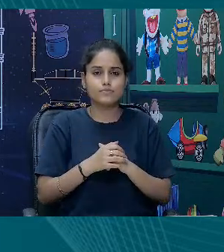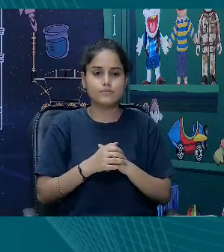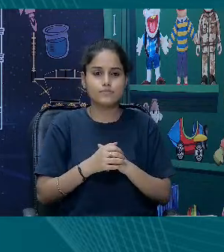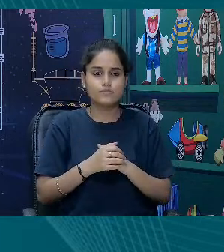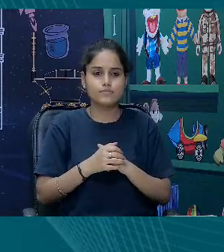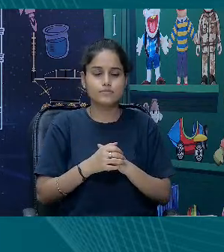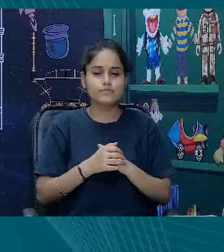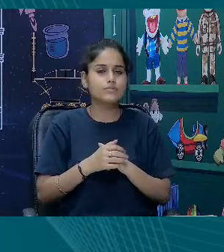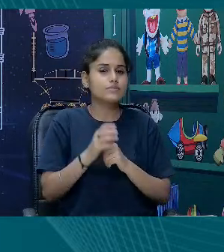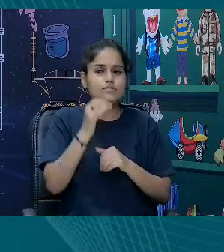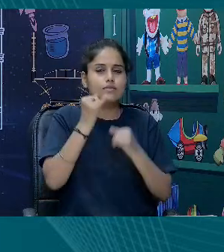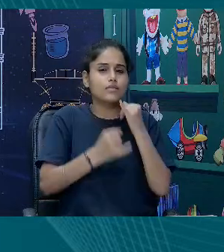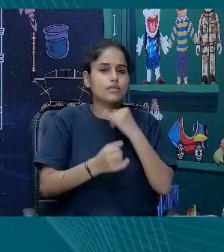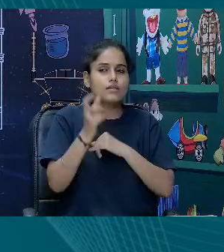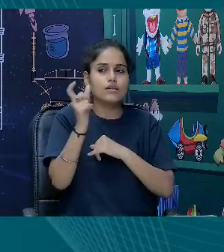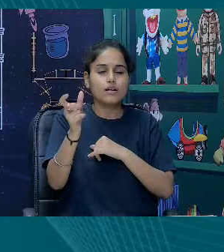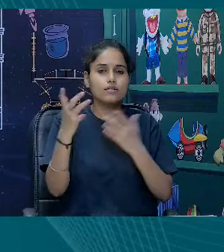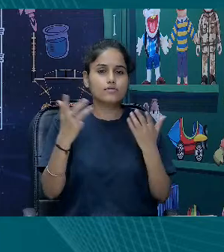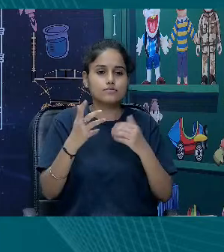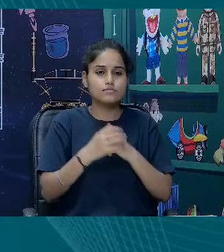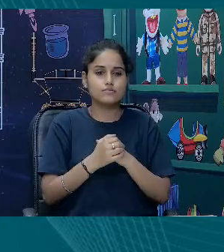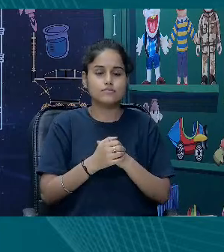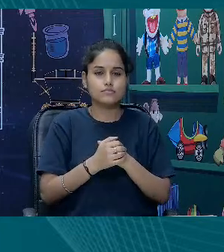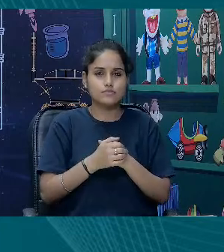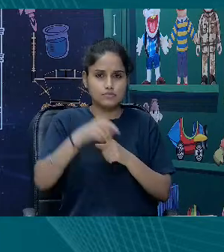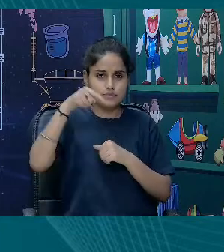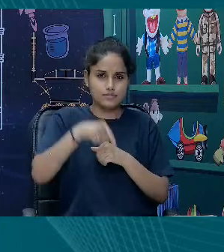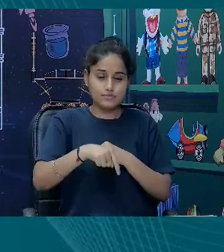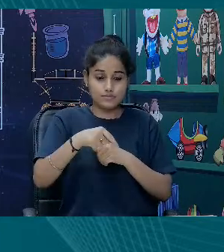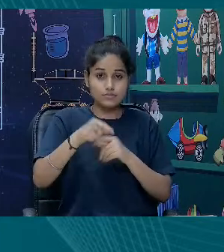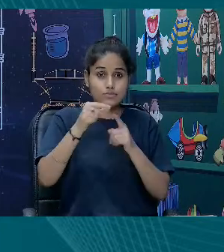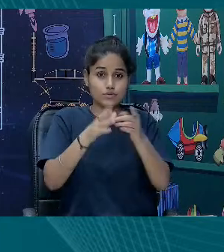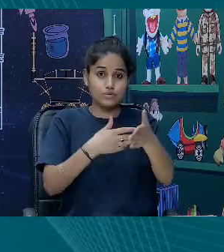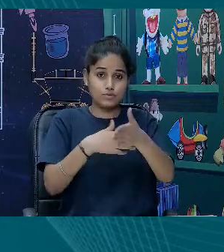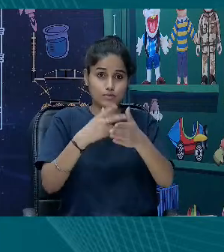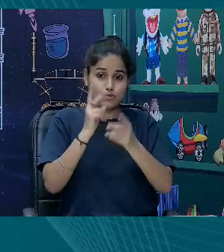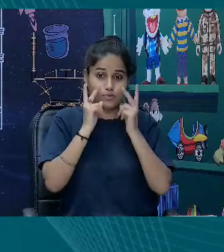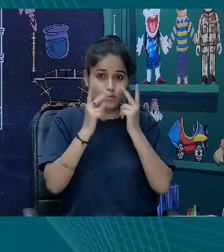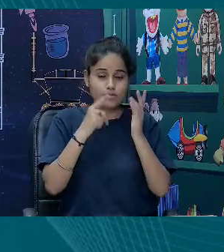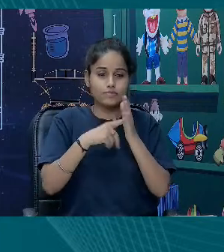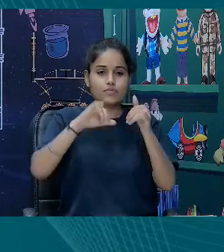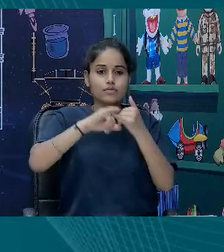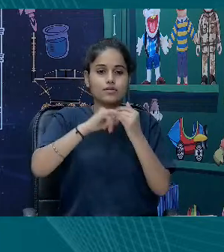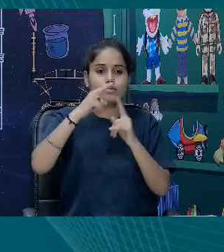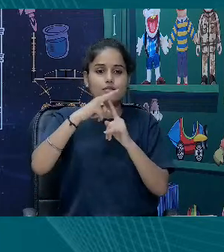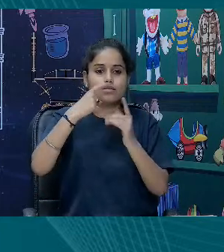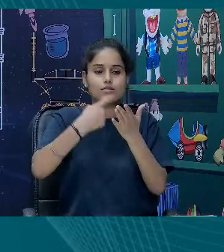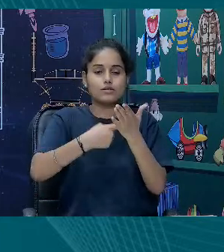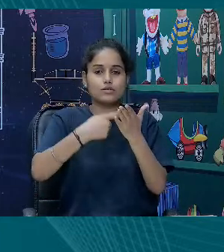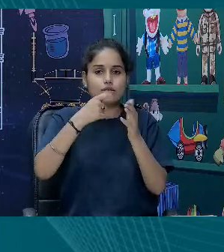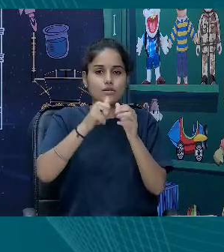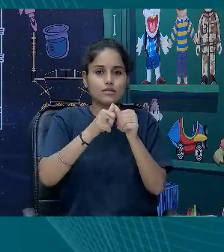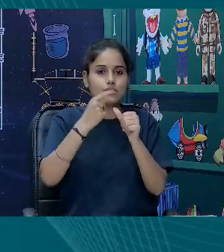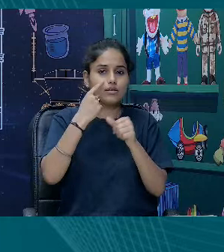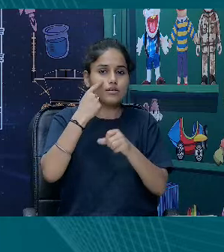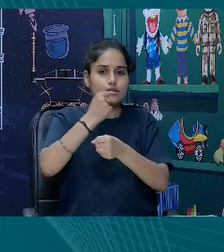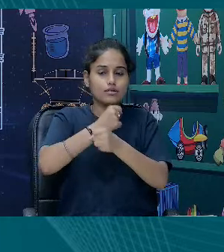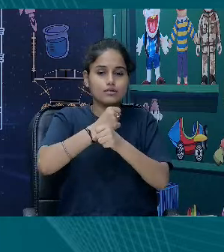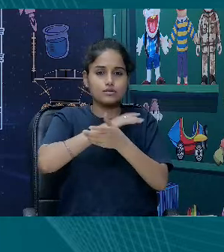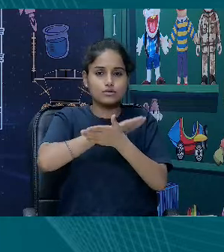C-H-I-M-N-E-Y. And the last word which we have learned today in this poem would be straight.